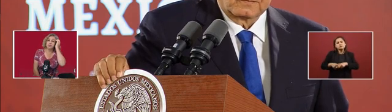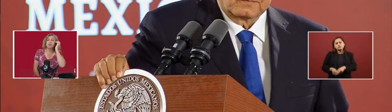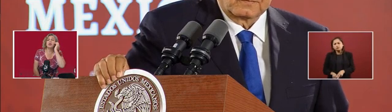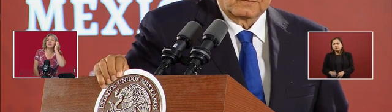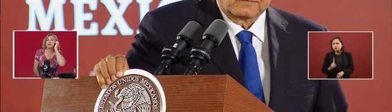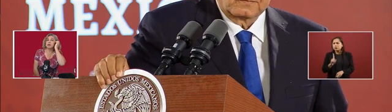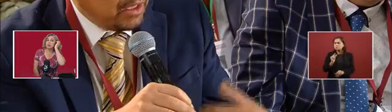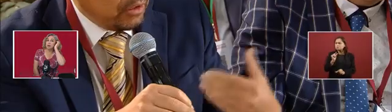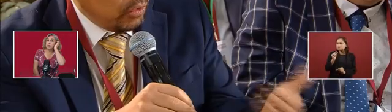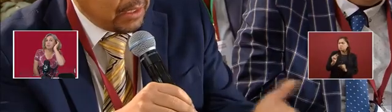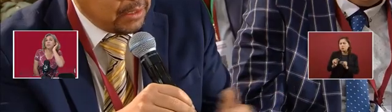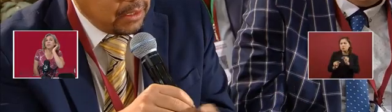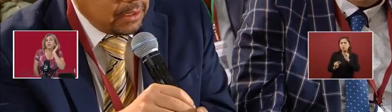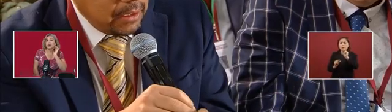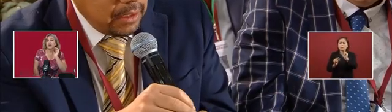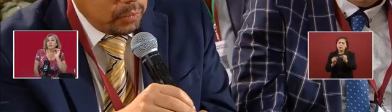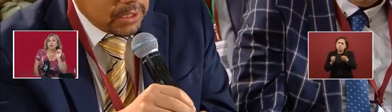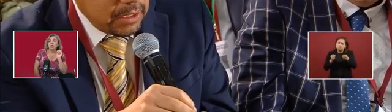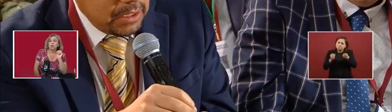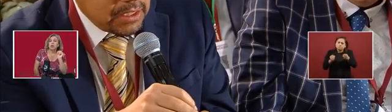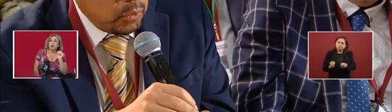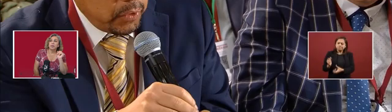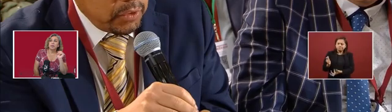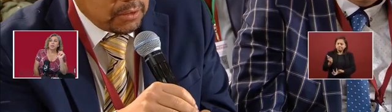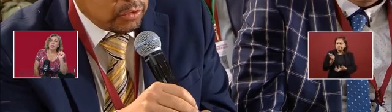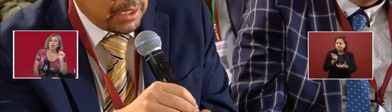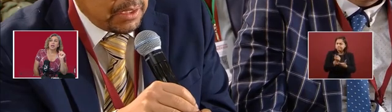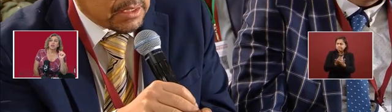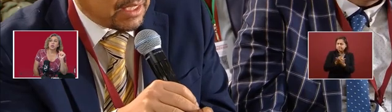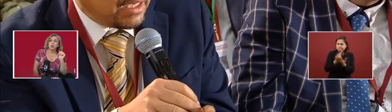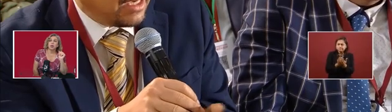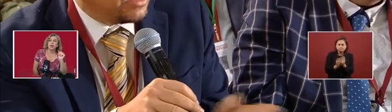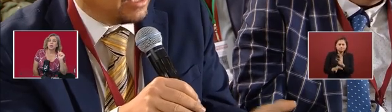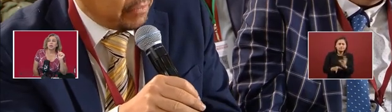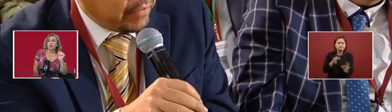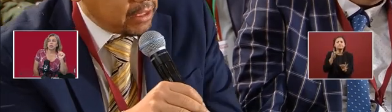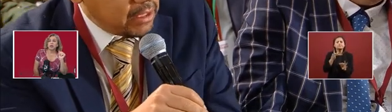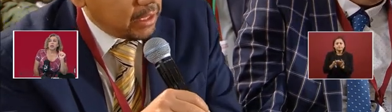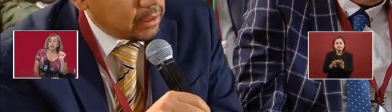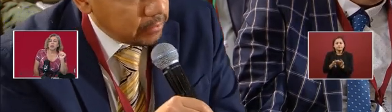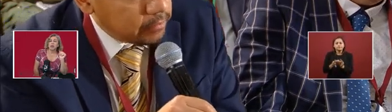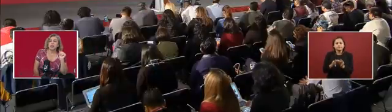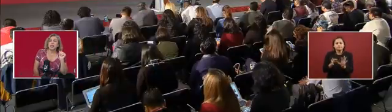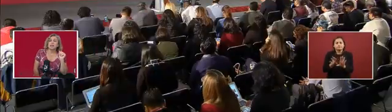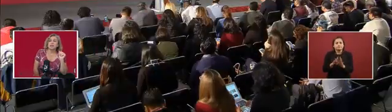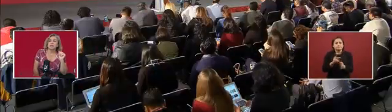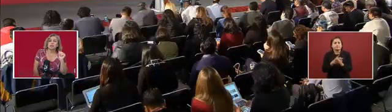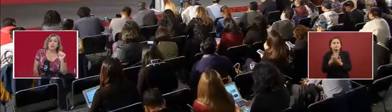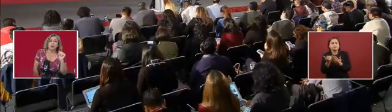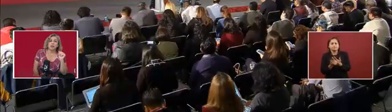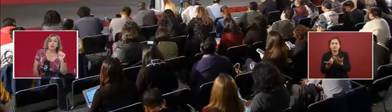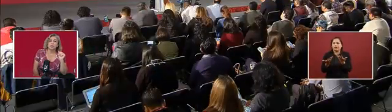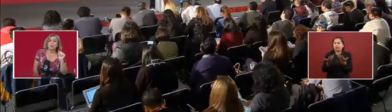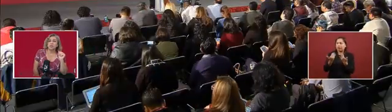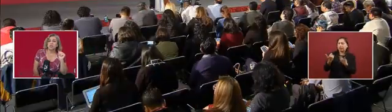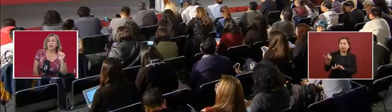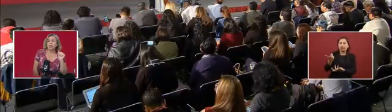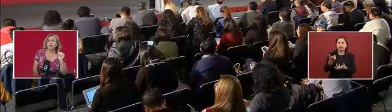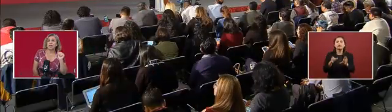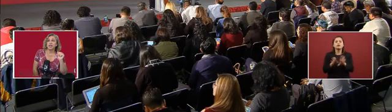la carrera. voluntary way, not due to manipulation. Los ciudadanos The citizens